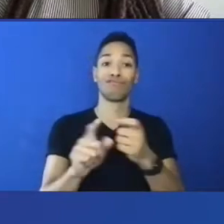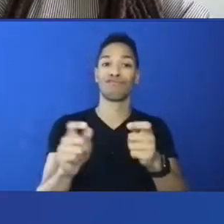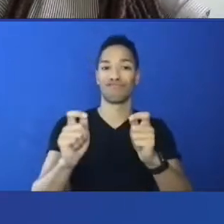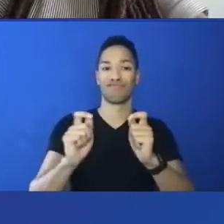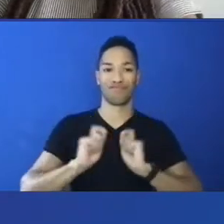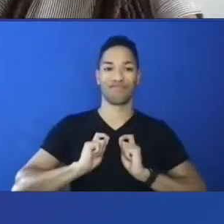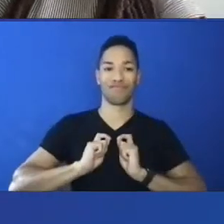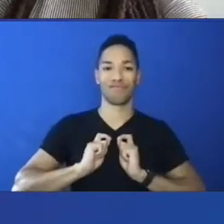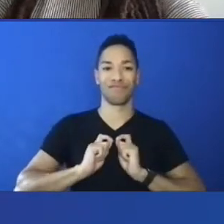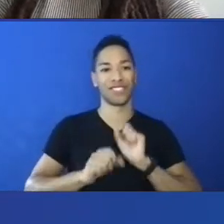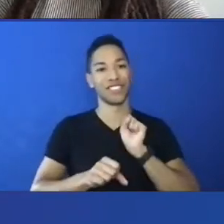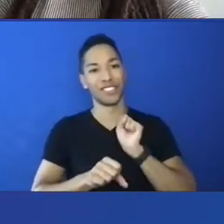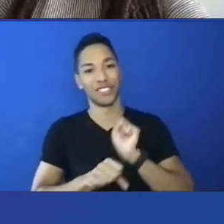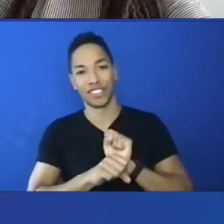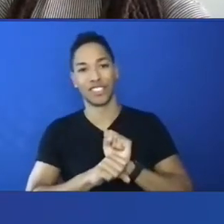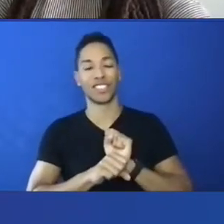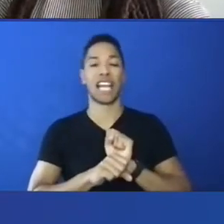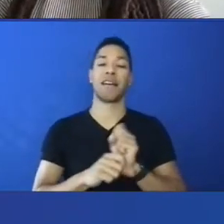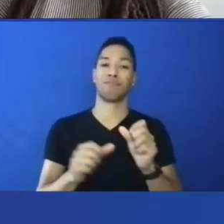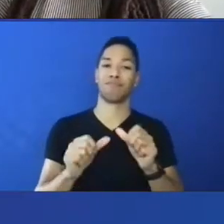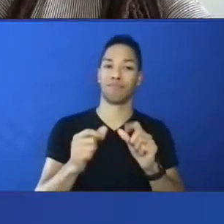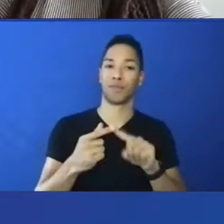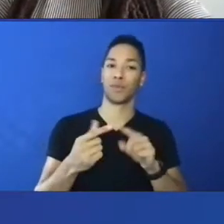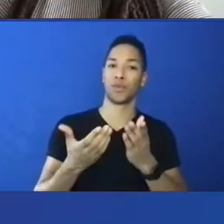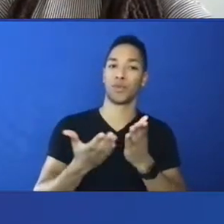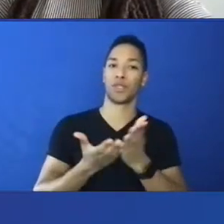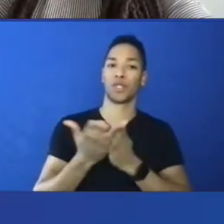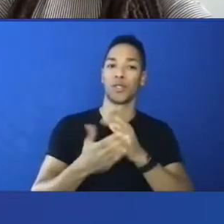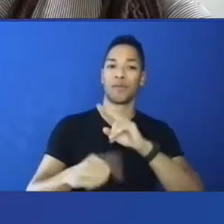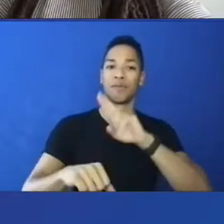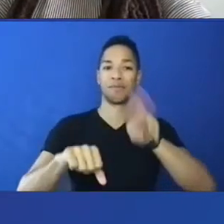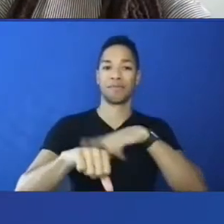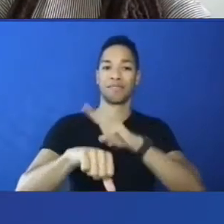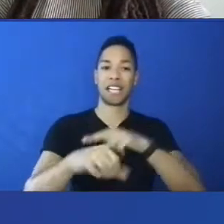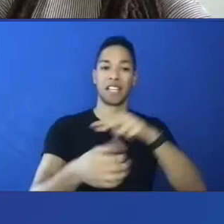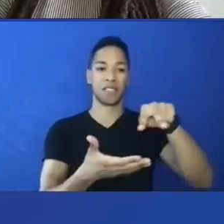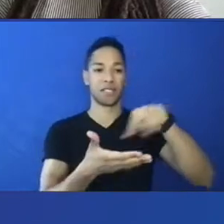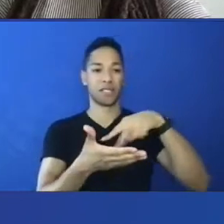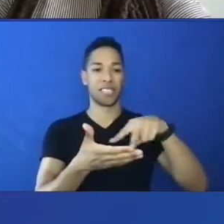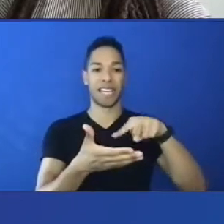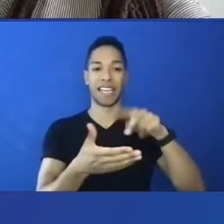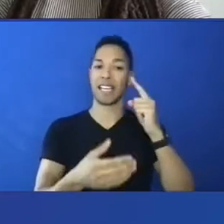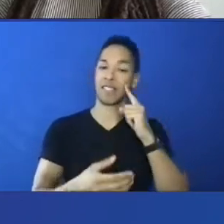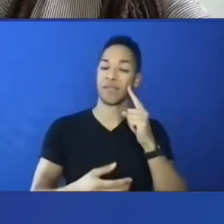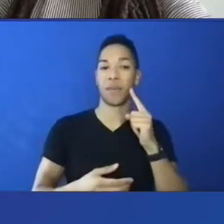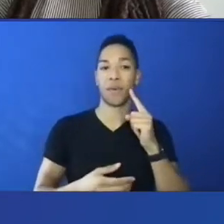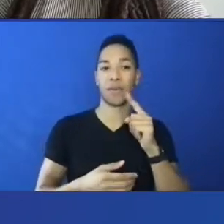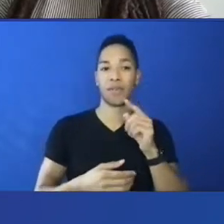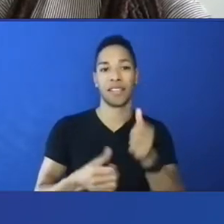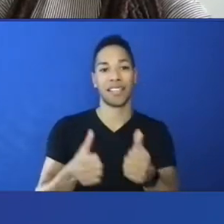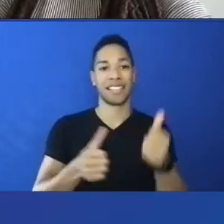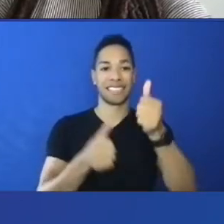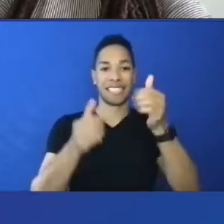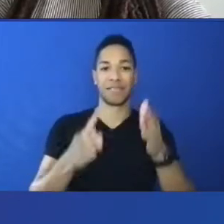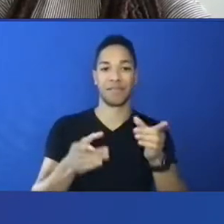given the opportunity to serve our national dance community as executive director of Dance USA. So